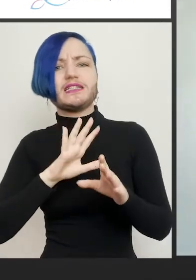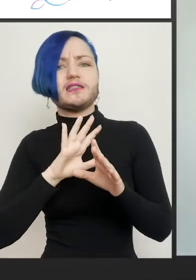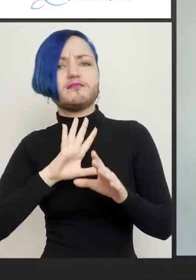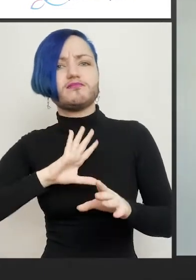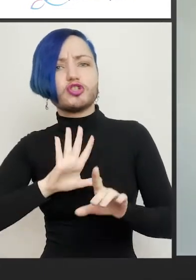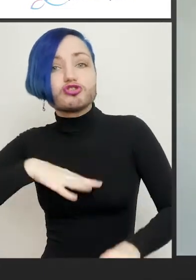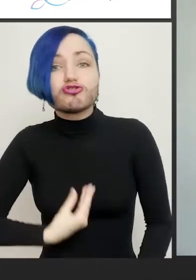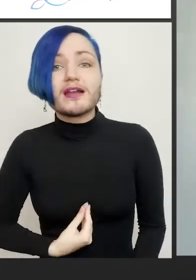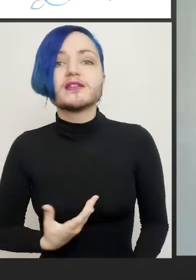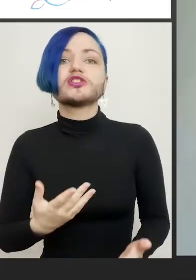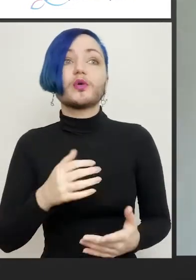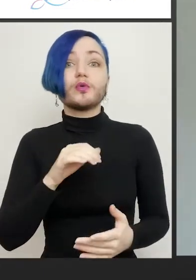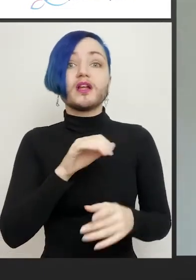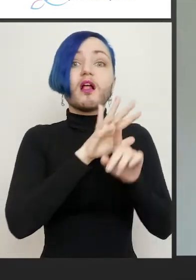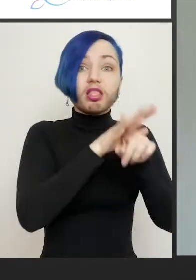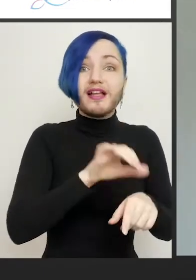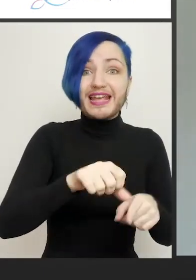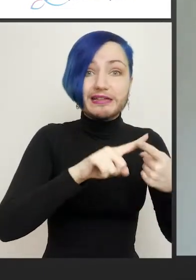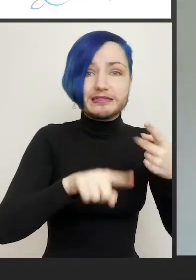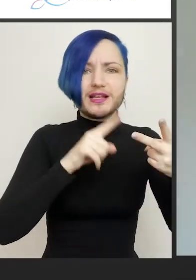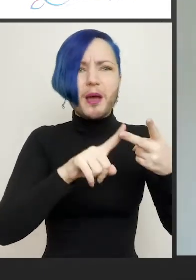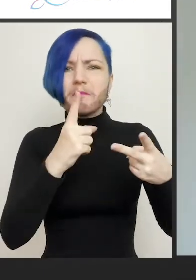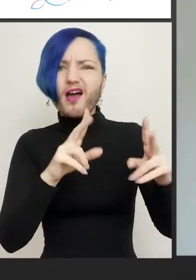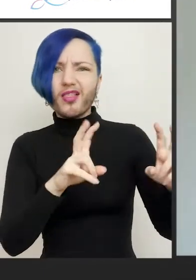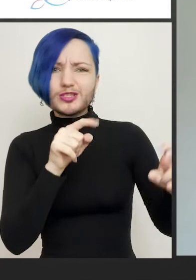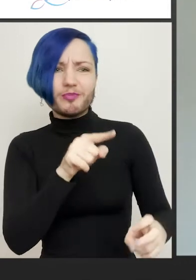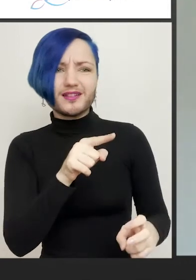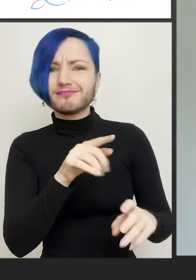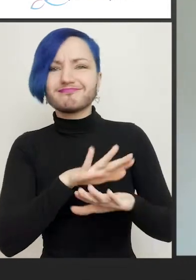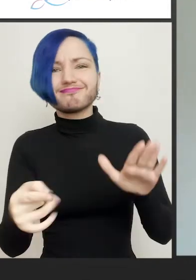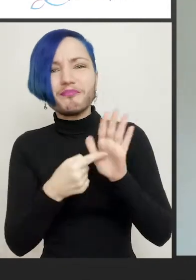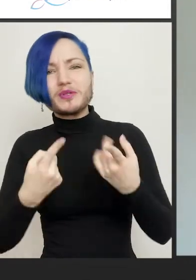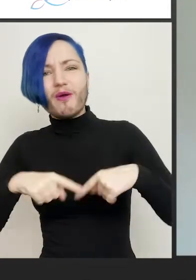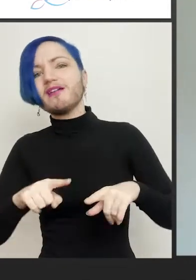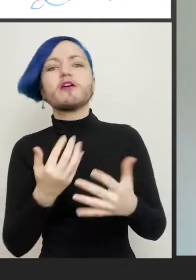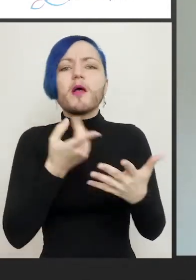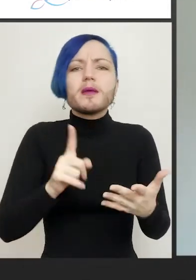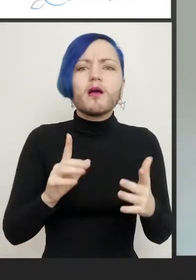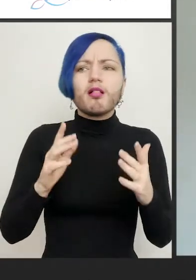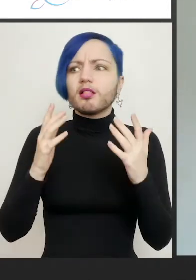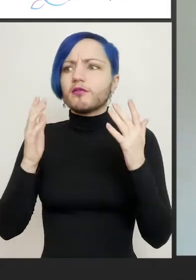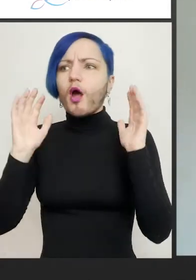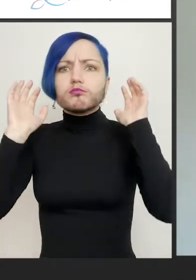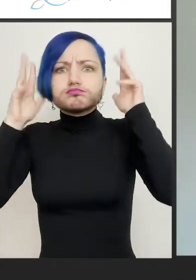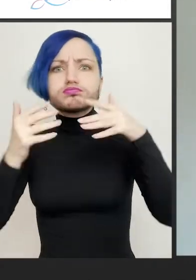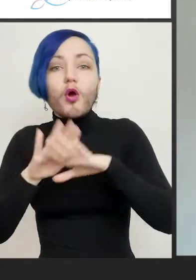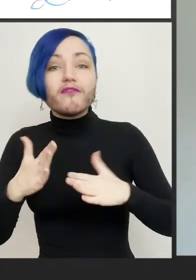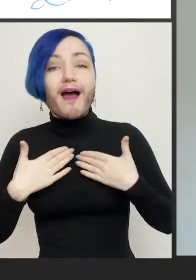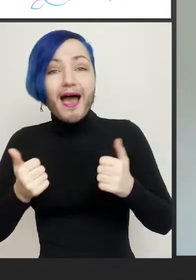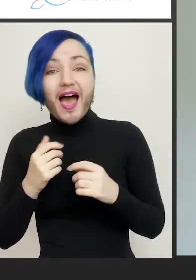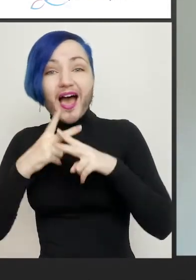that often what it's talking about isn't even what our priorities are. Like most people are most concerned about healthcare and when they're going to get their healthcare,